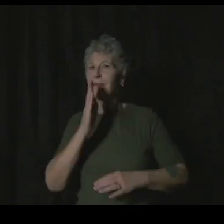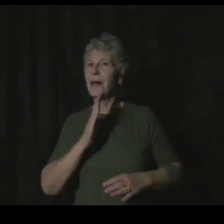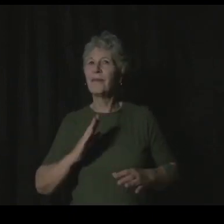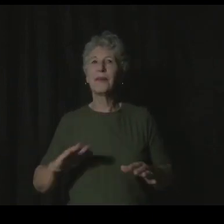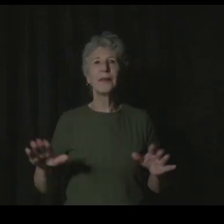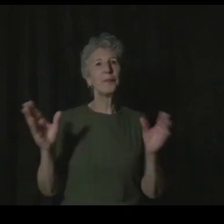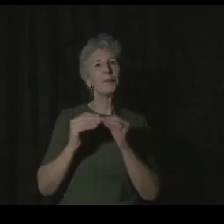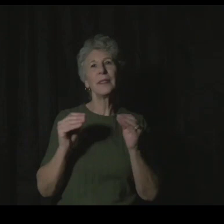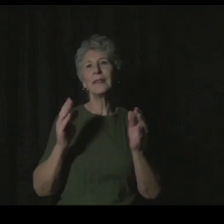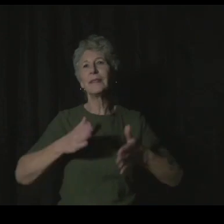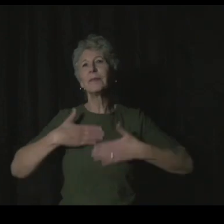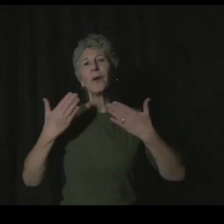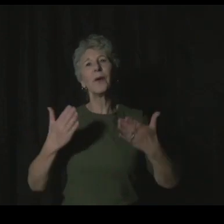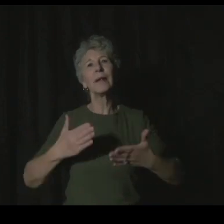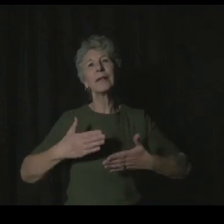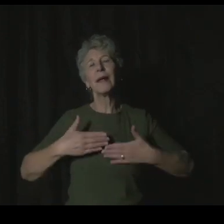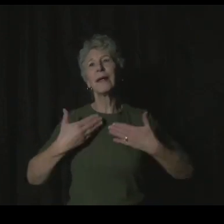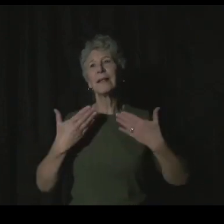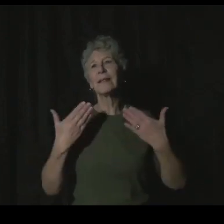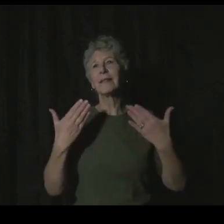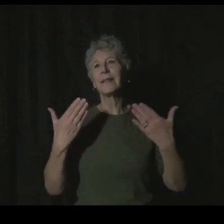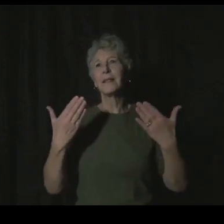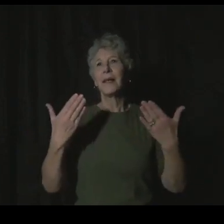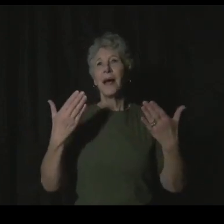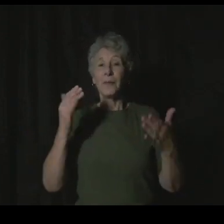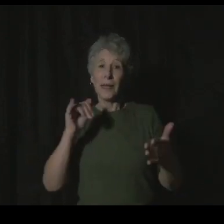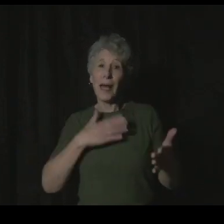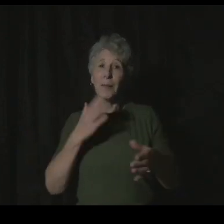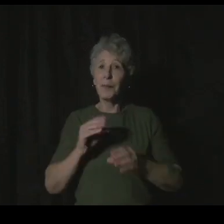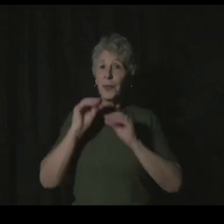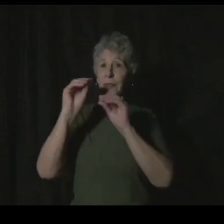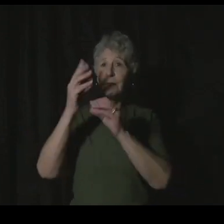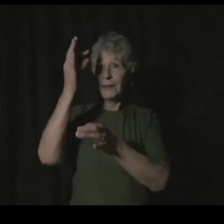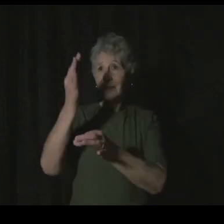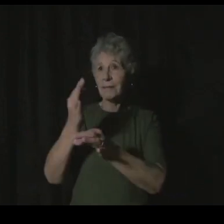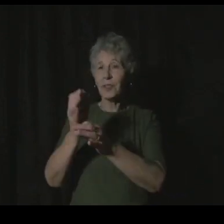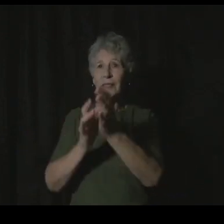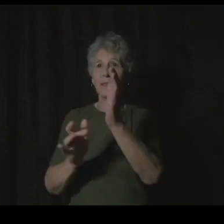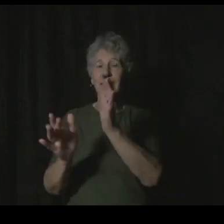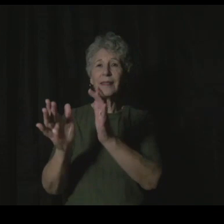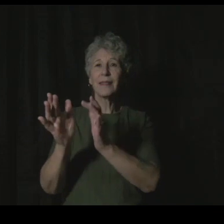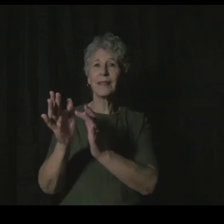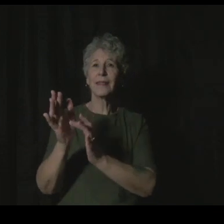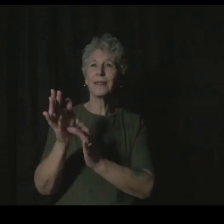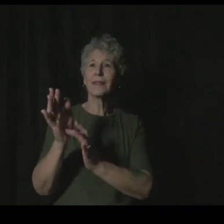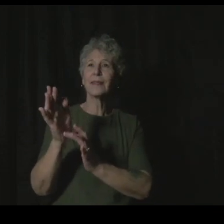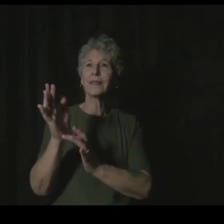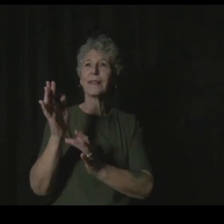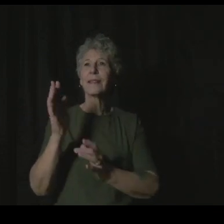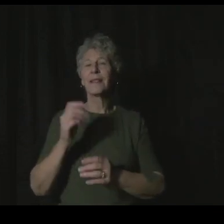I've never been more glad. I put my faith in